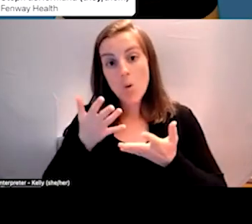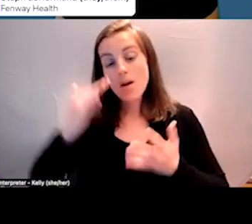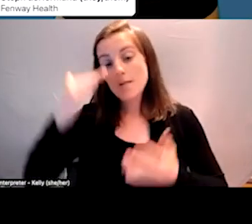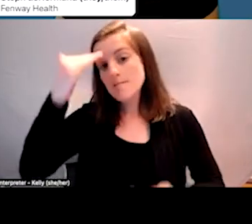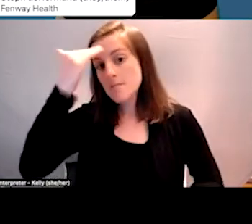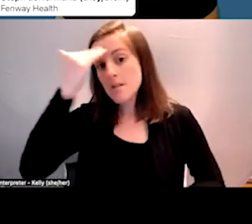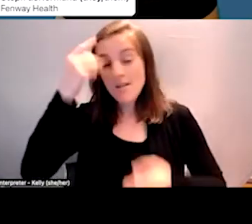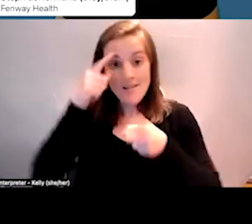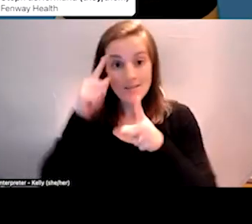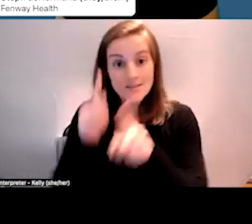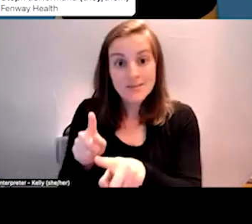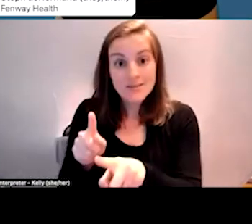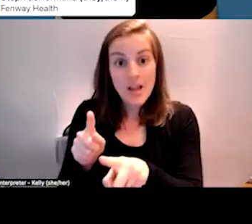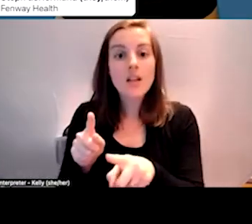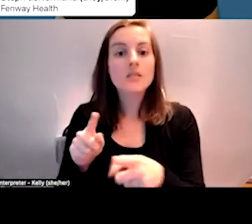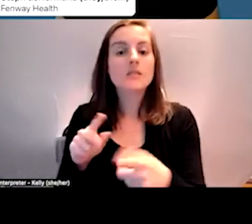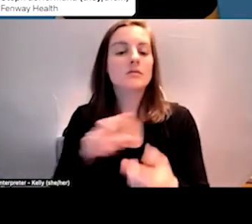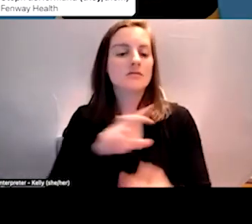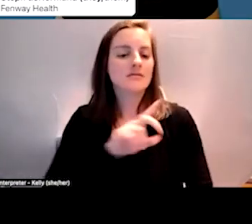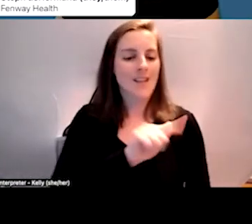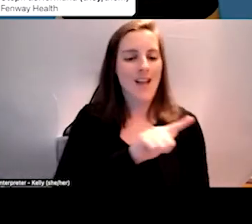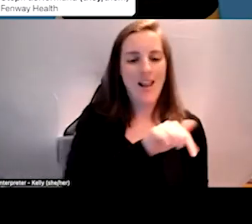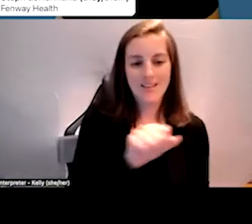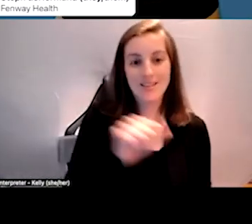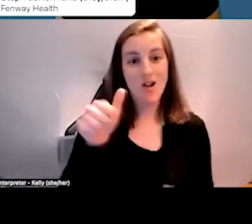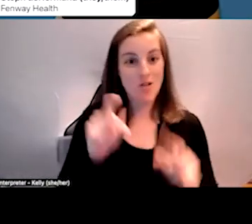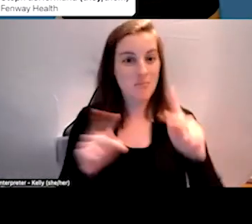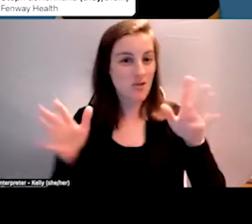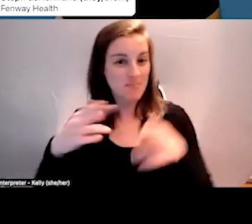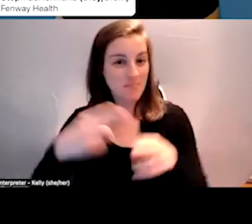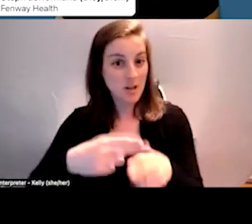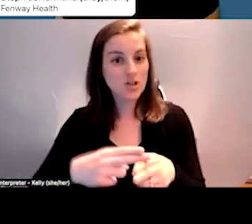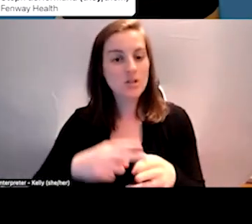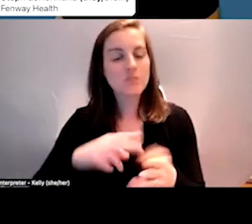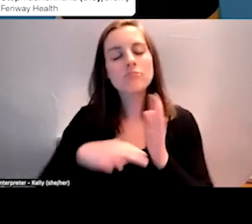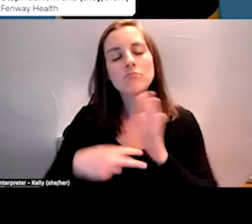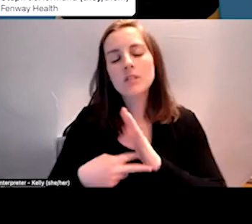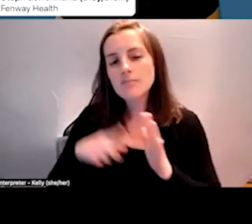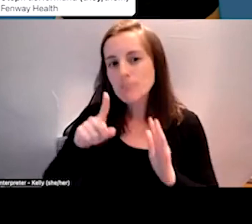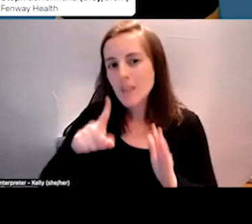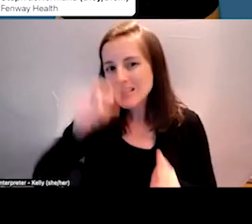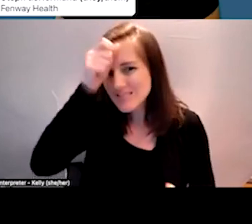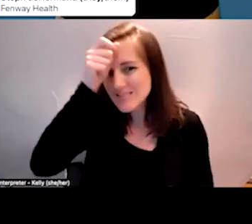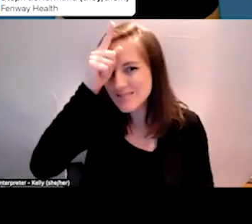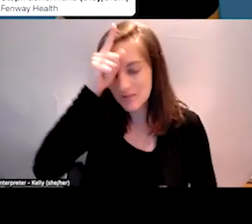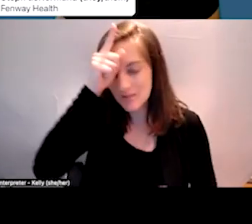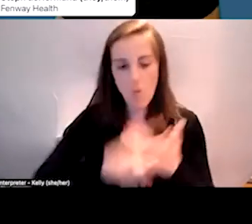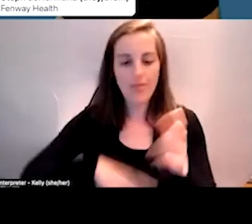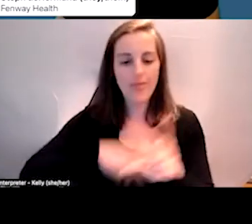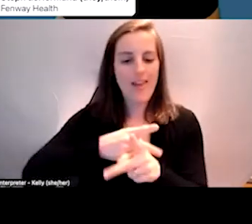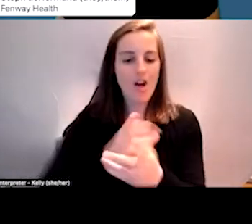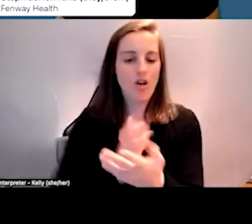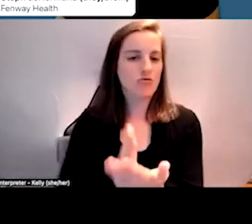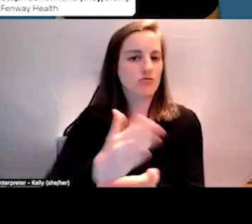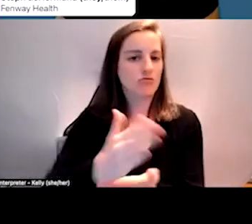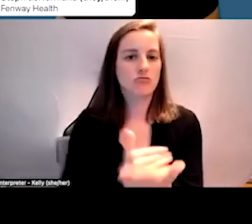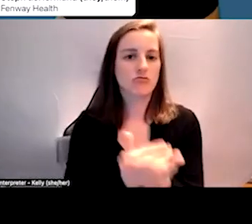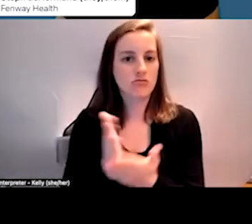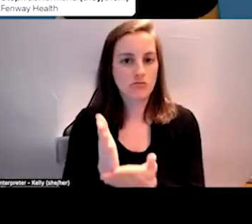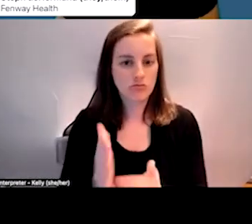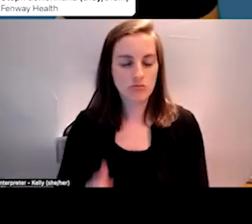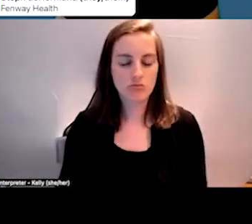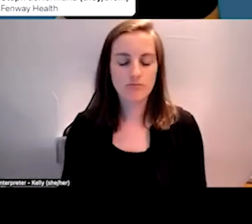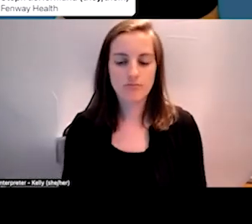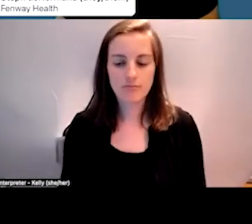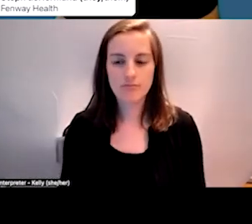is understanding the care you're receiving. And that is something that you deserve to understand, particularly when there are things that are